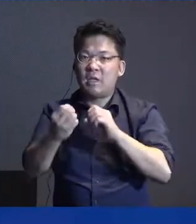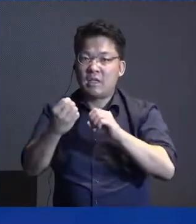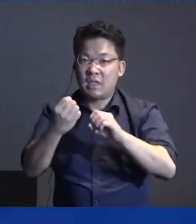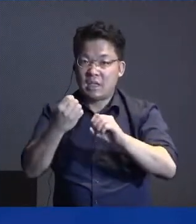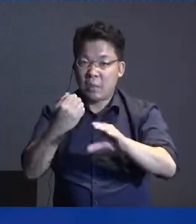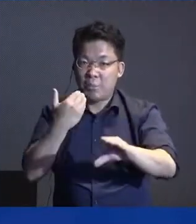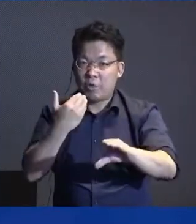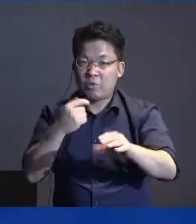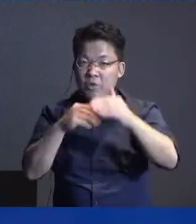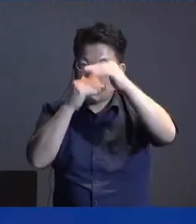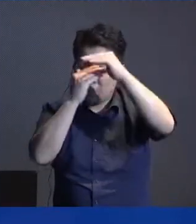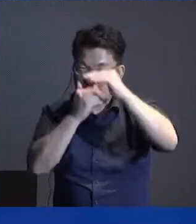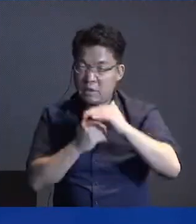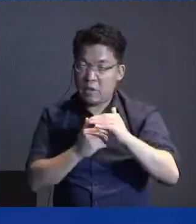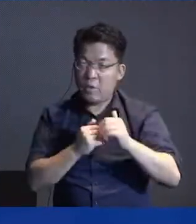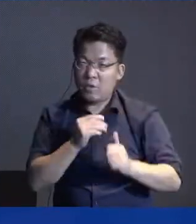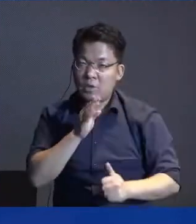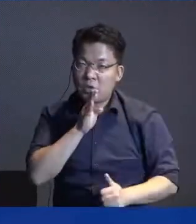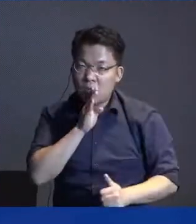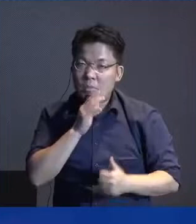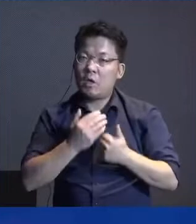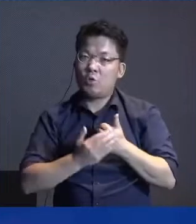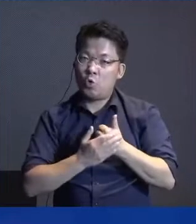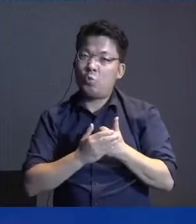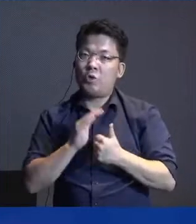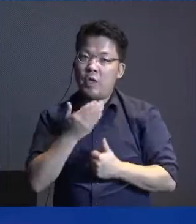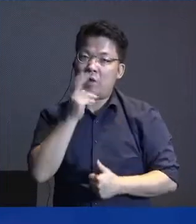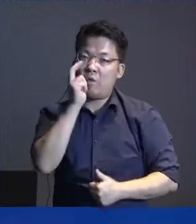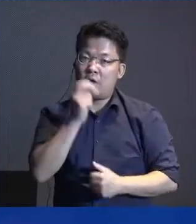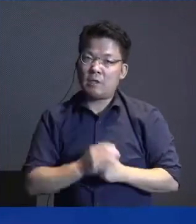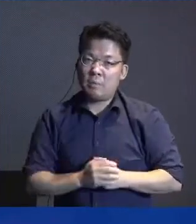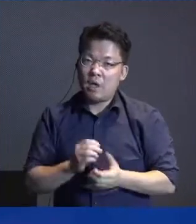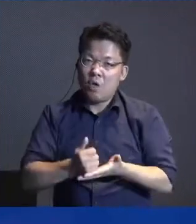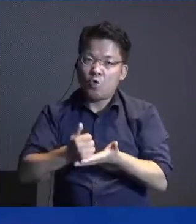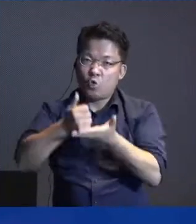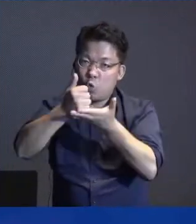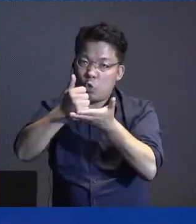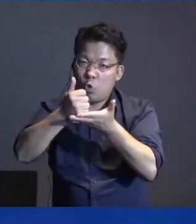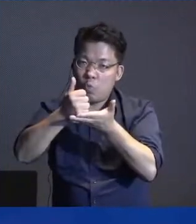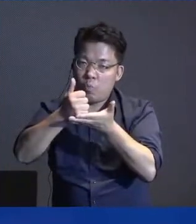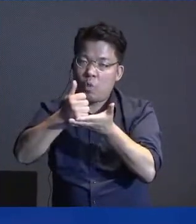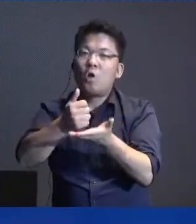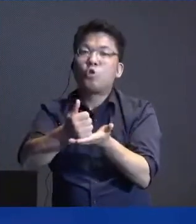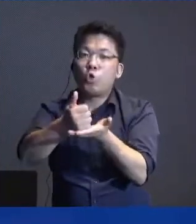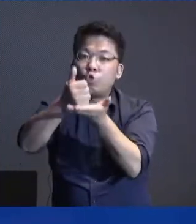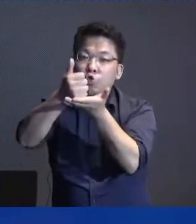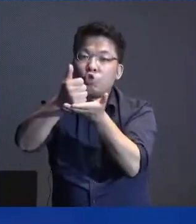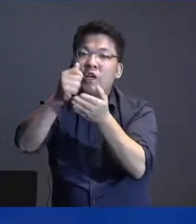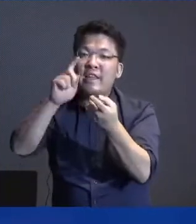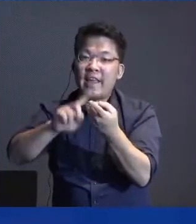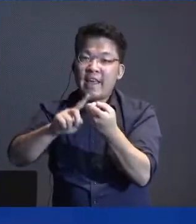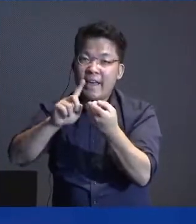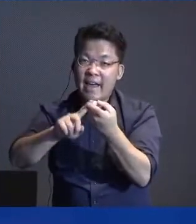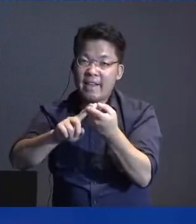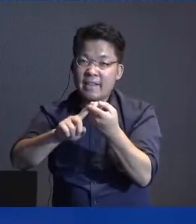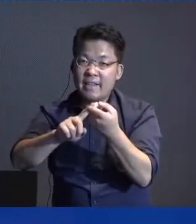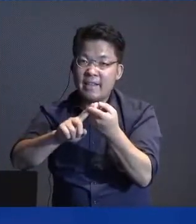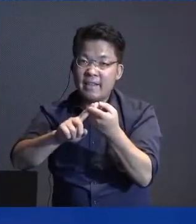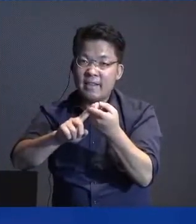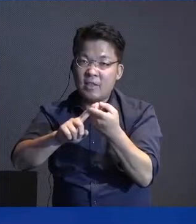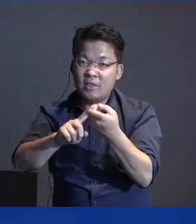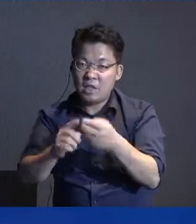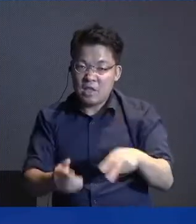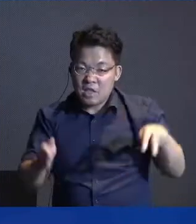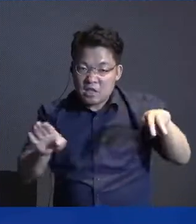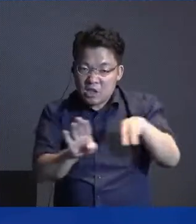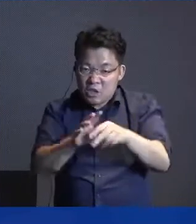the audience to understand dignity at the facility level and other issues. So thank you very much for